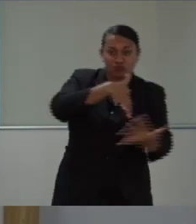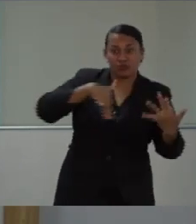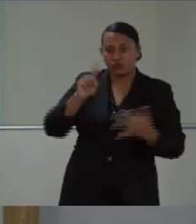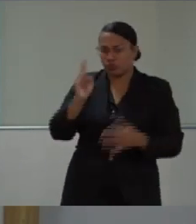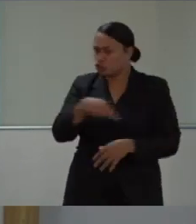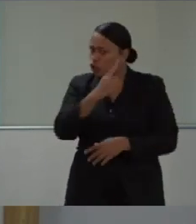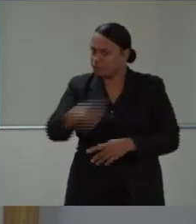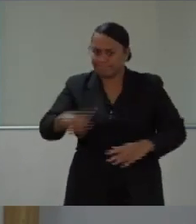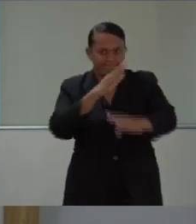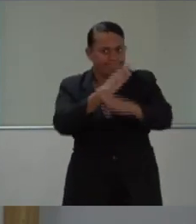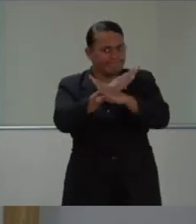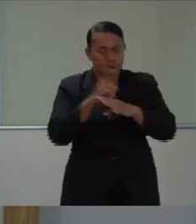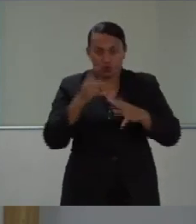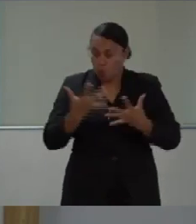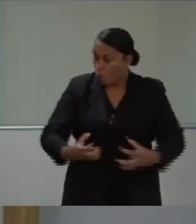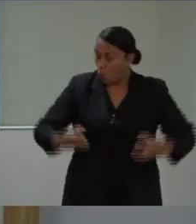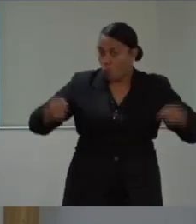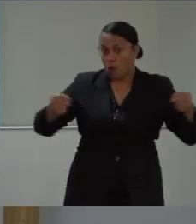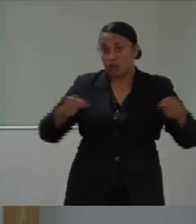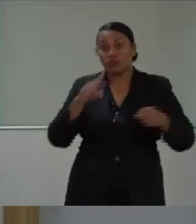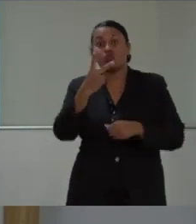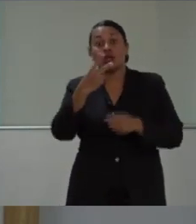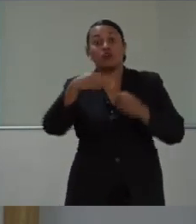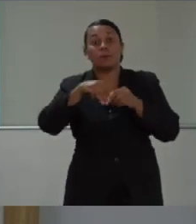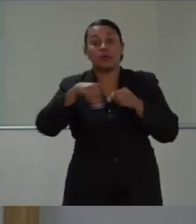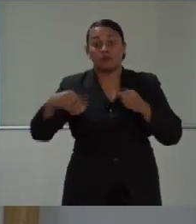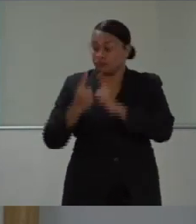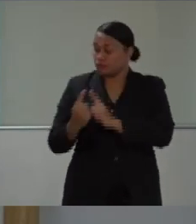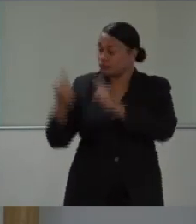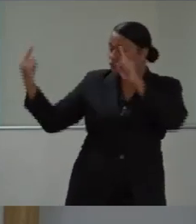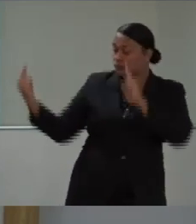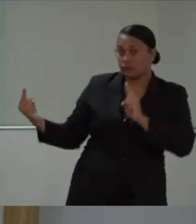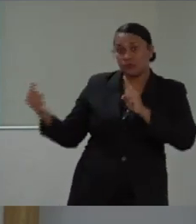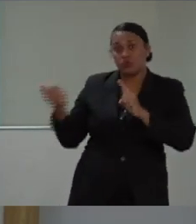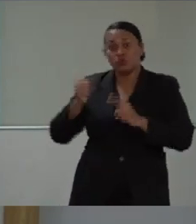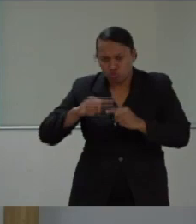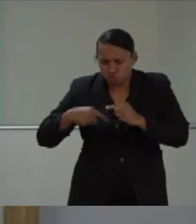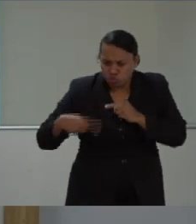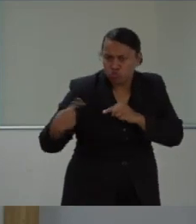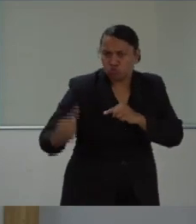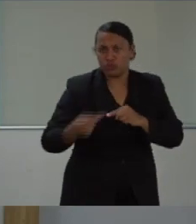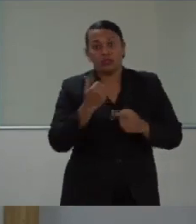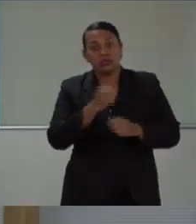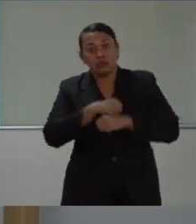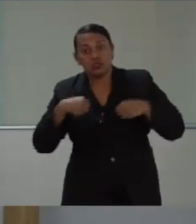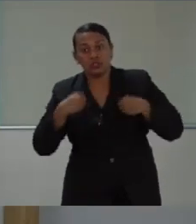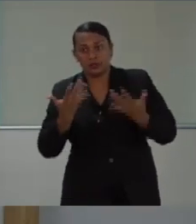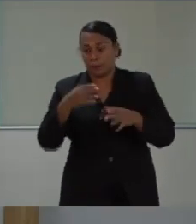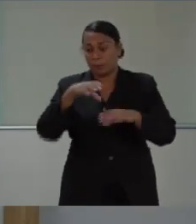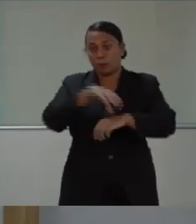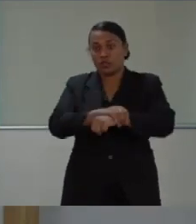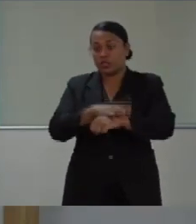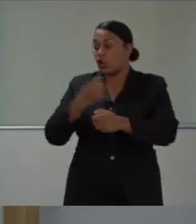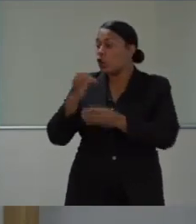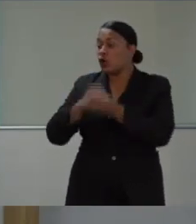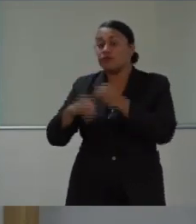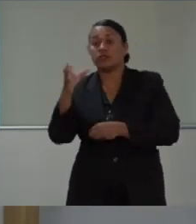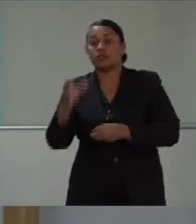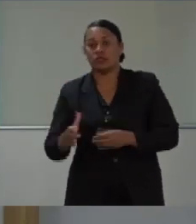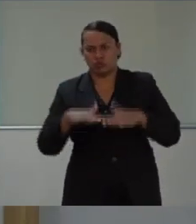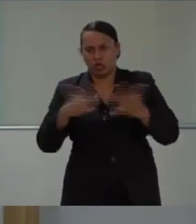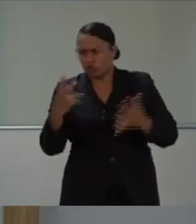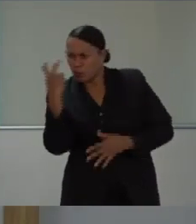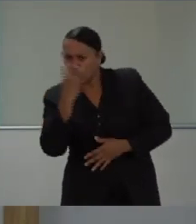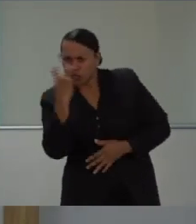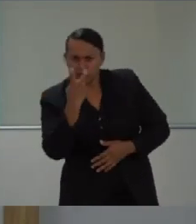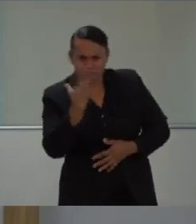2 meters applies everywhere. Our police officers are stepping up surveillance in Lautoka from today to make